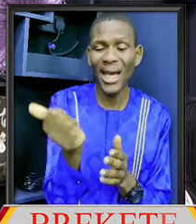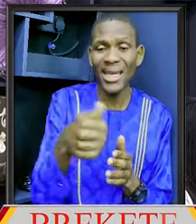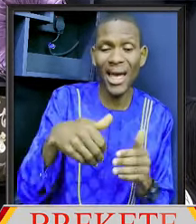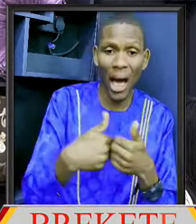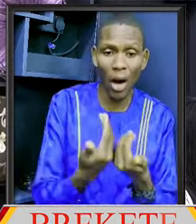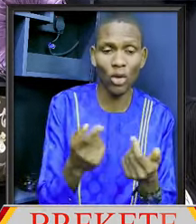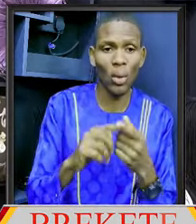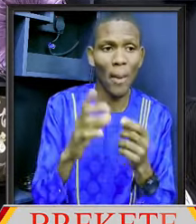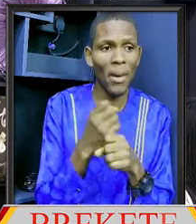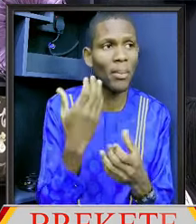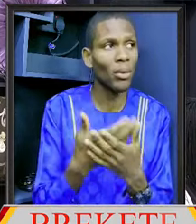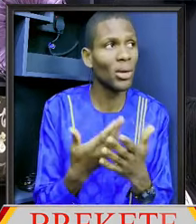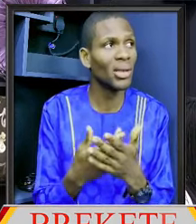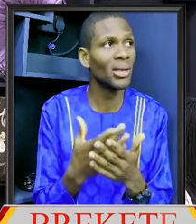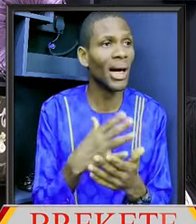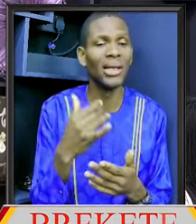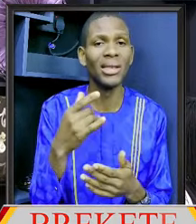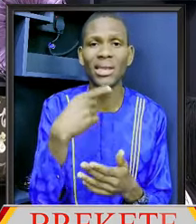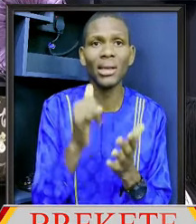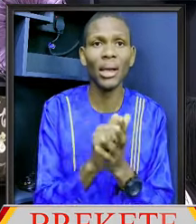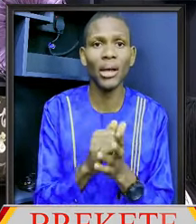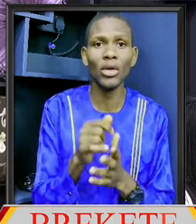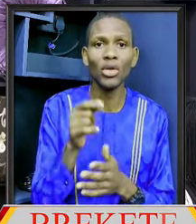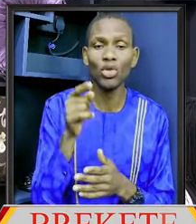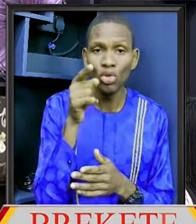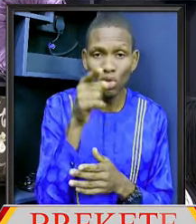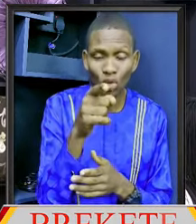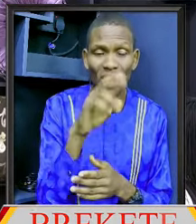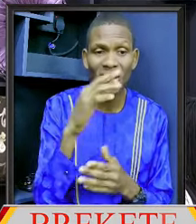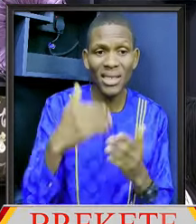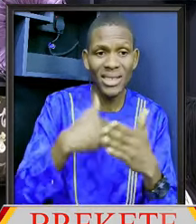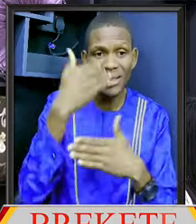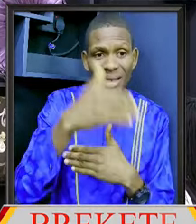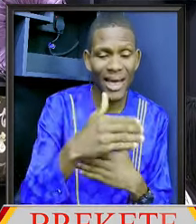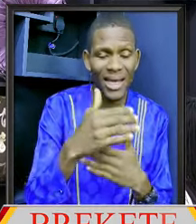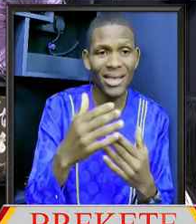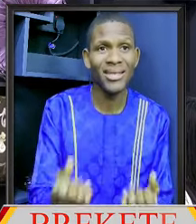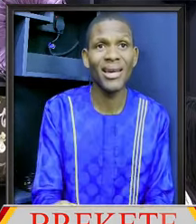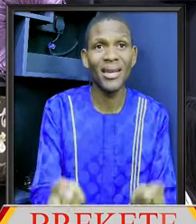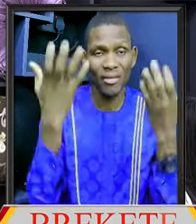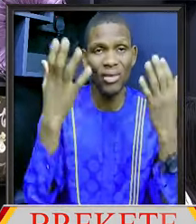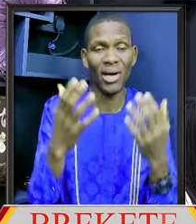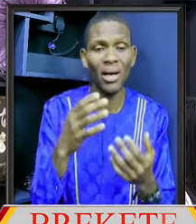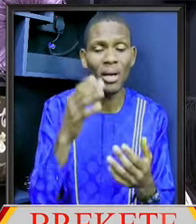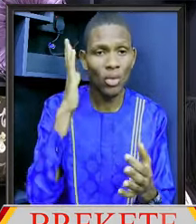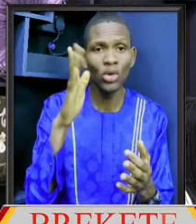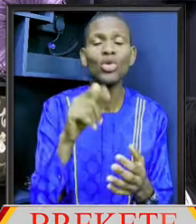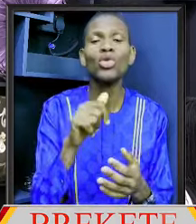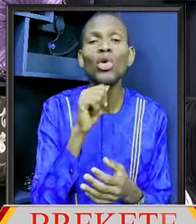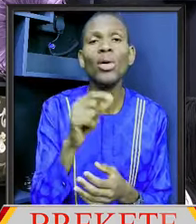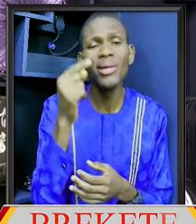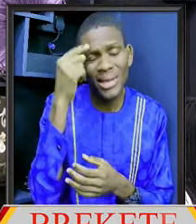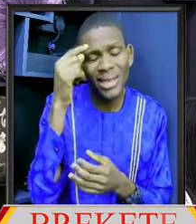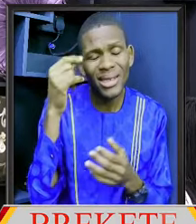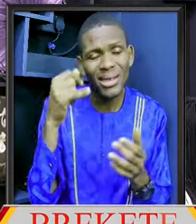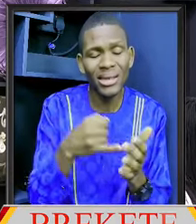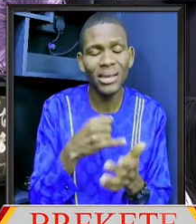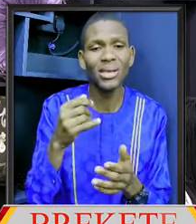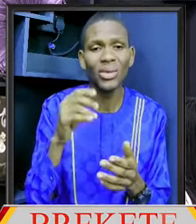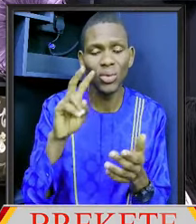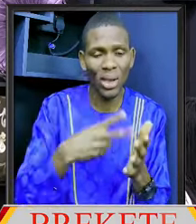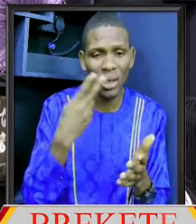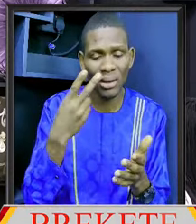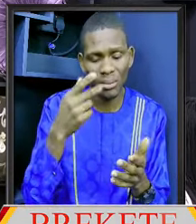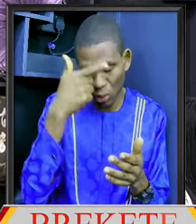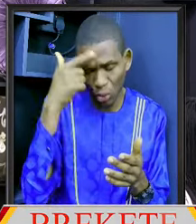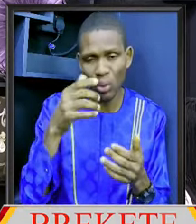don't they go and they tell and say, now you be the next sacrifice, you no go think him twice because you too don't benefit.